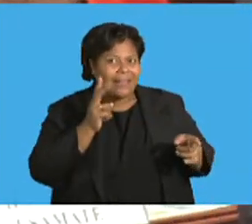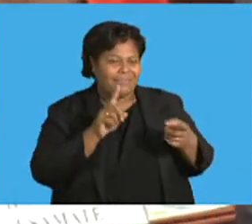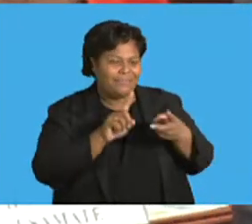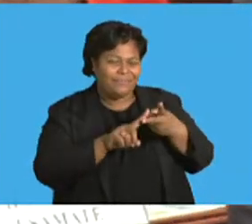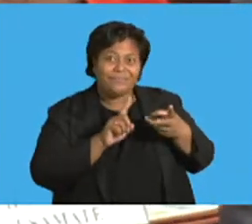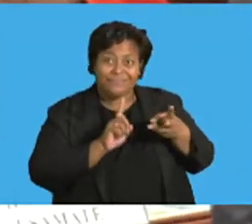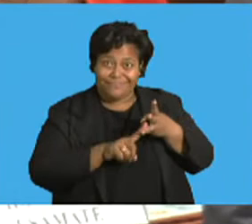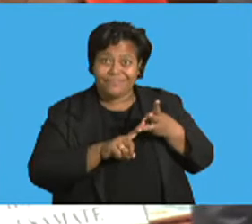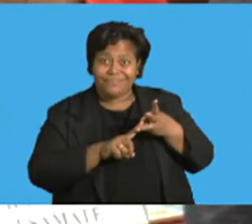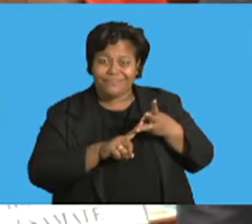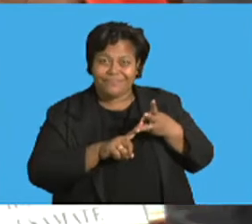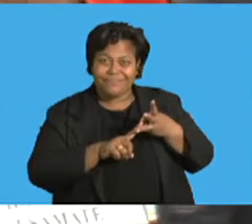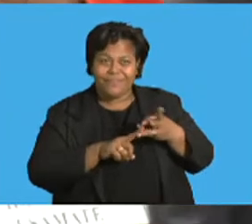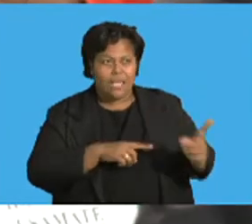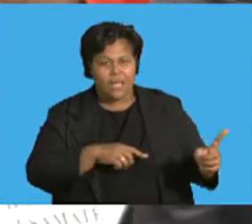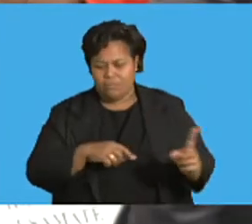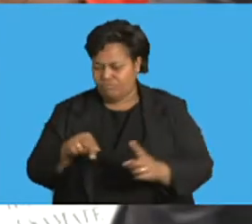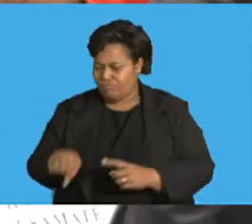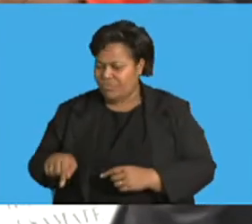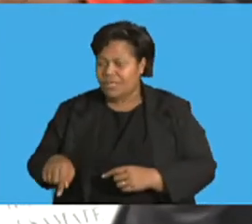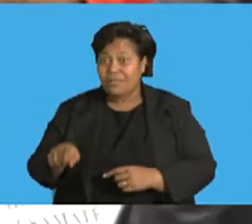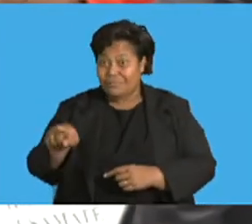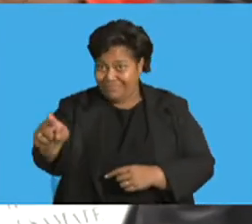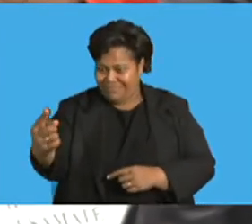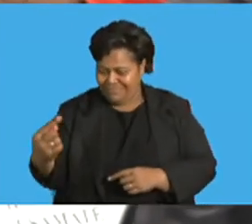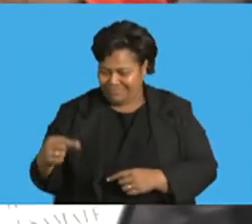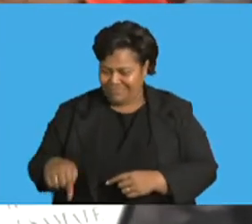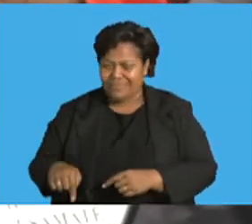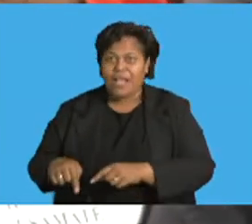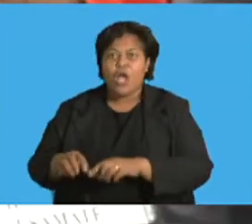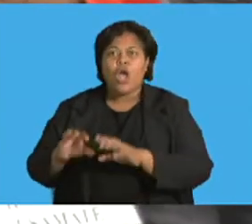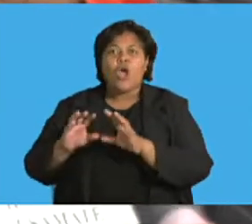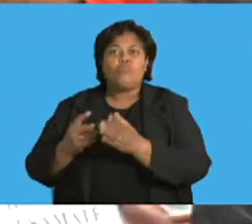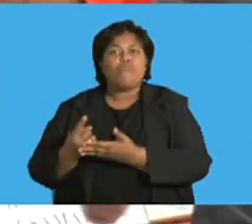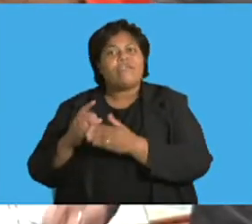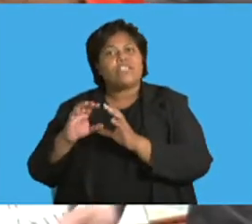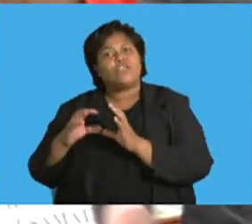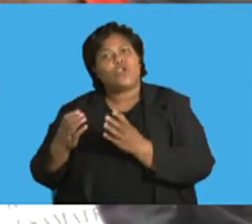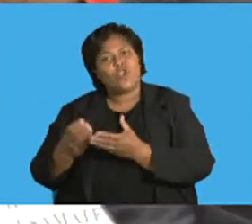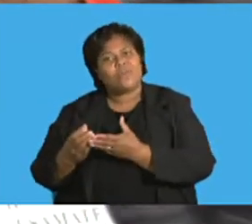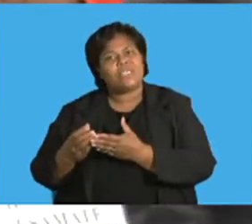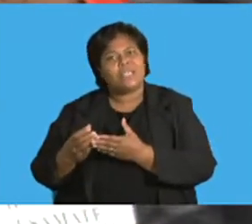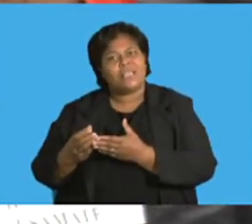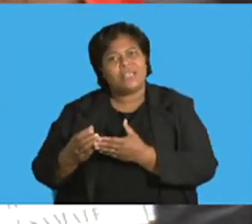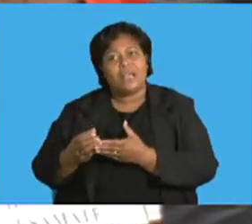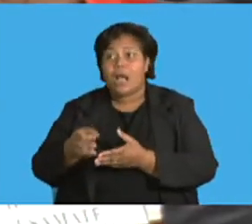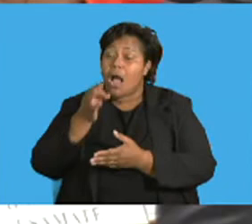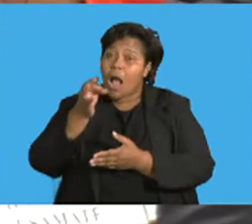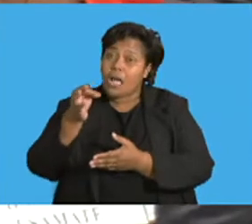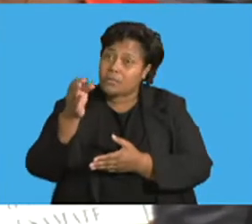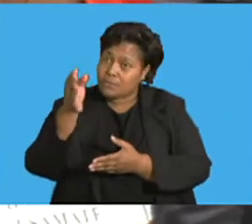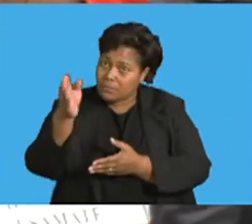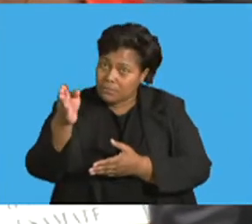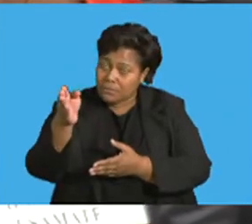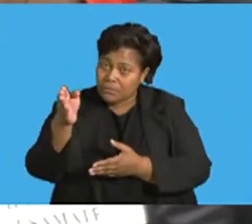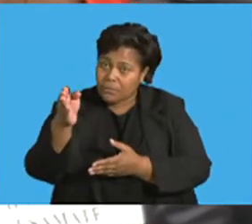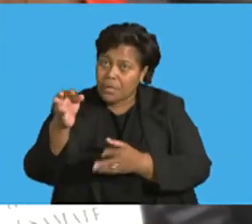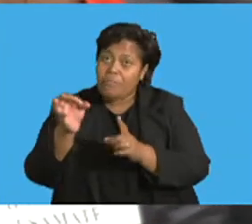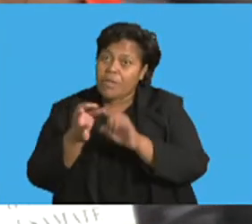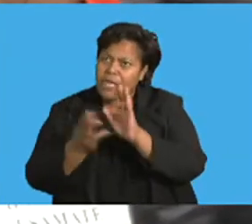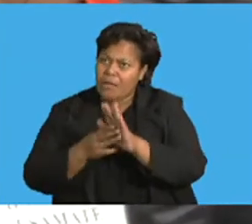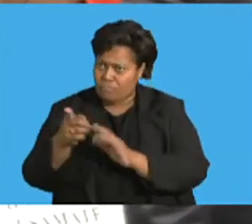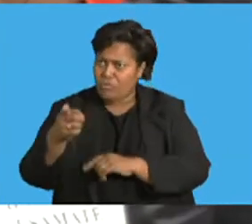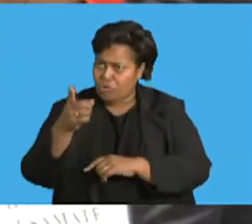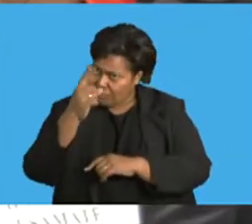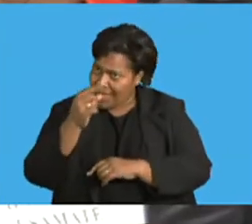sir, Privileges Committee, Mr. Speaker, sir, the Privileges Committee put it to him, is he willing to apologize? He